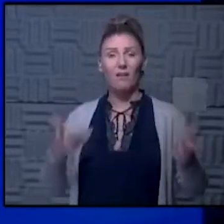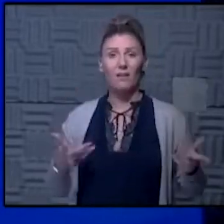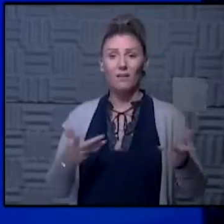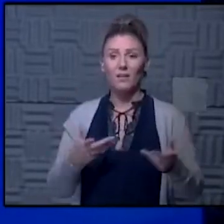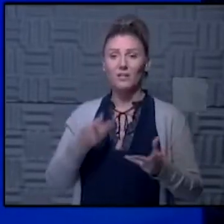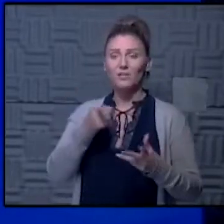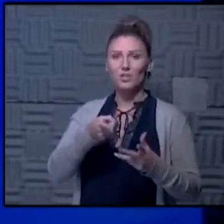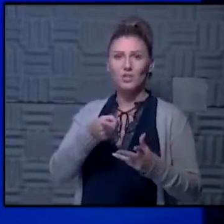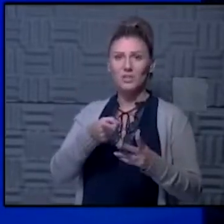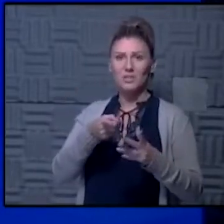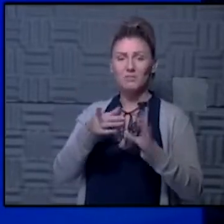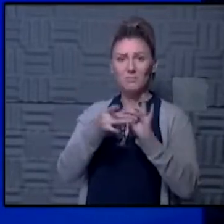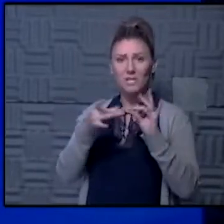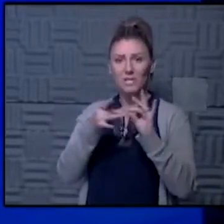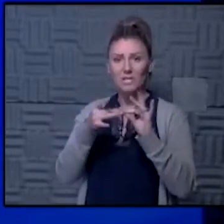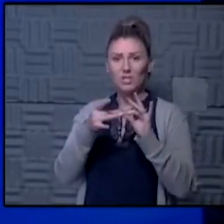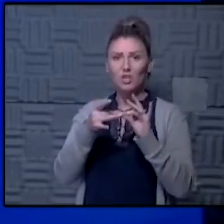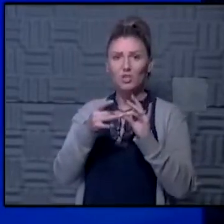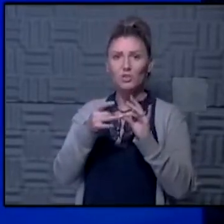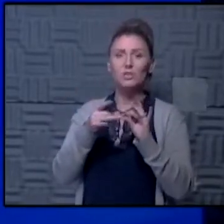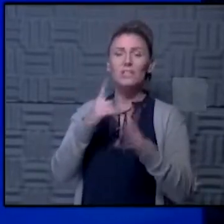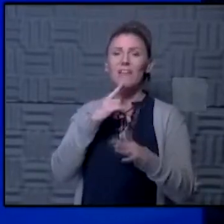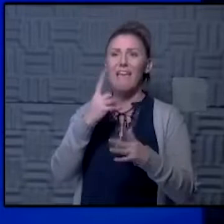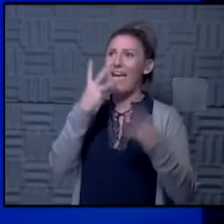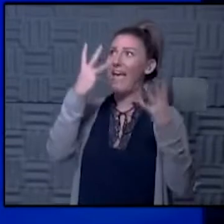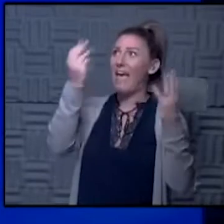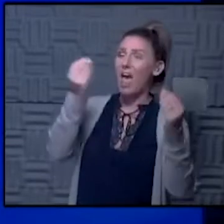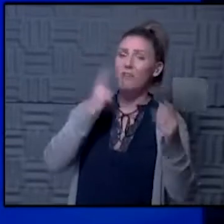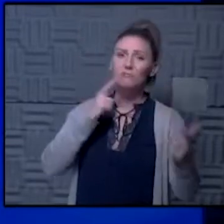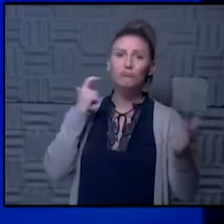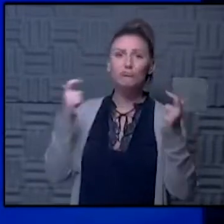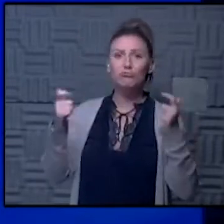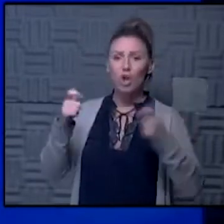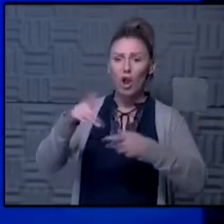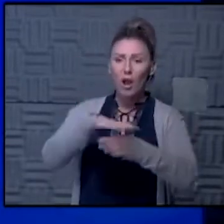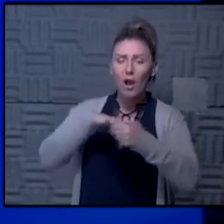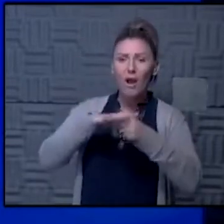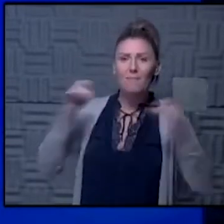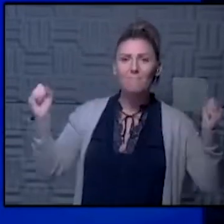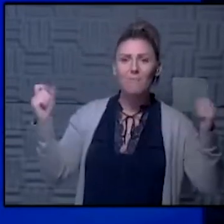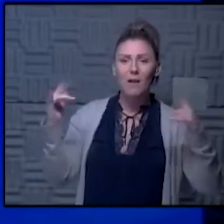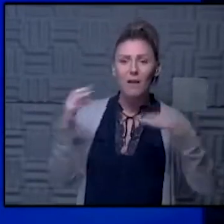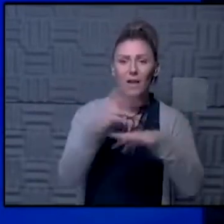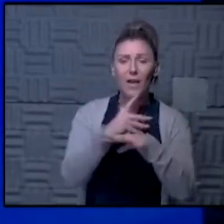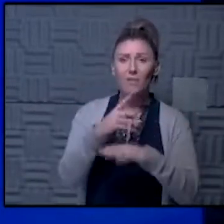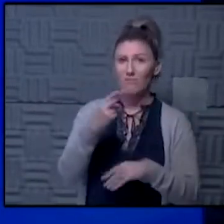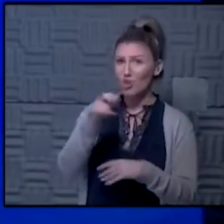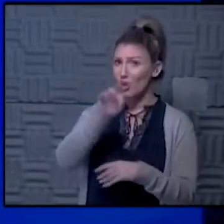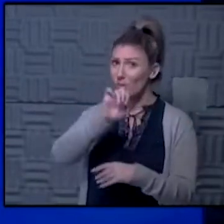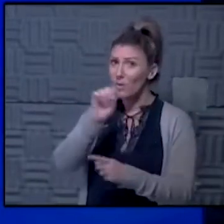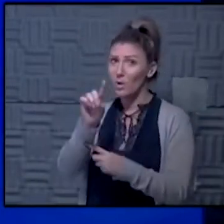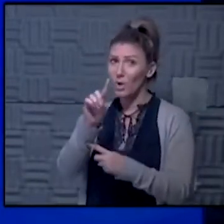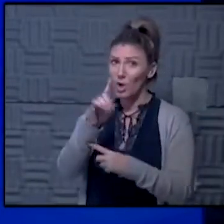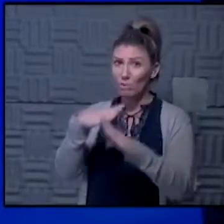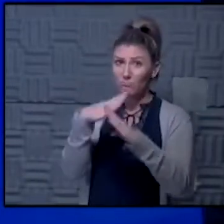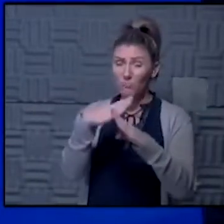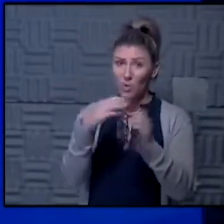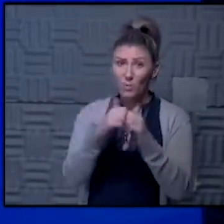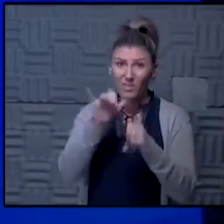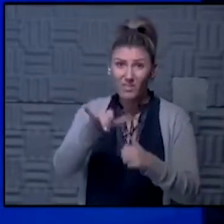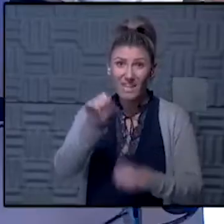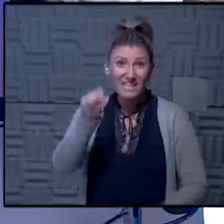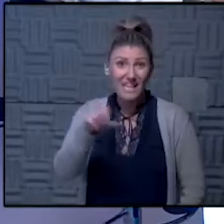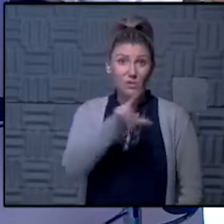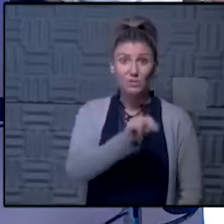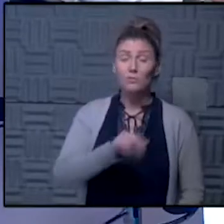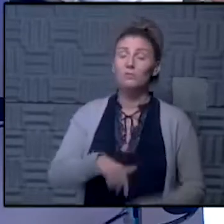Sweden outlawed large gatherings, and she wants you to explain herd immunity with this, yes or no? Yeah.